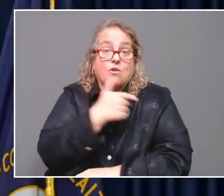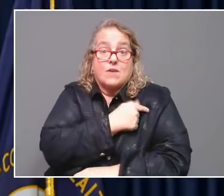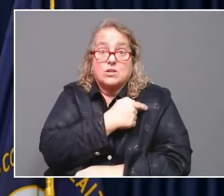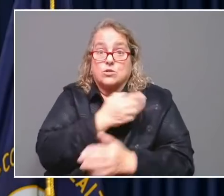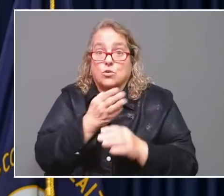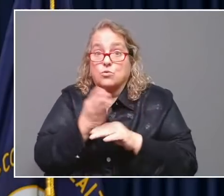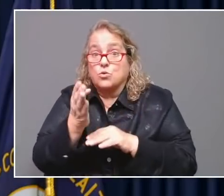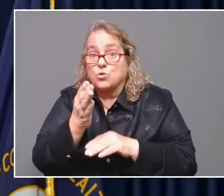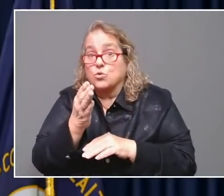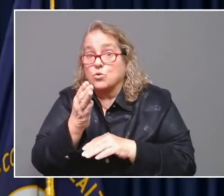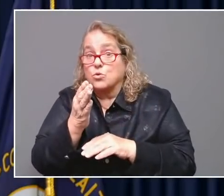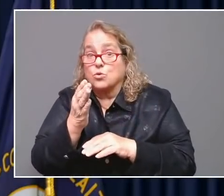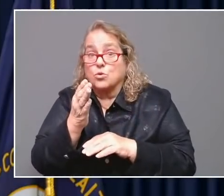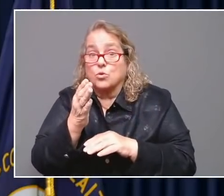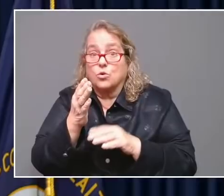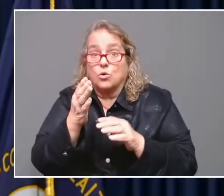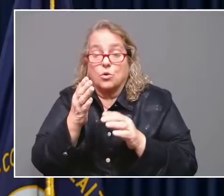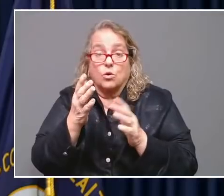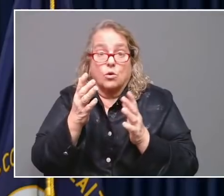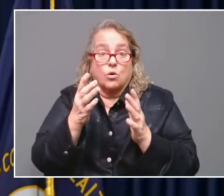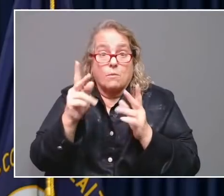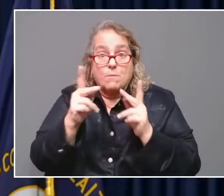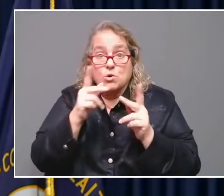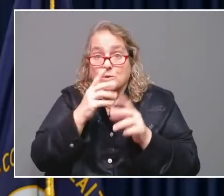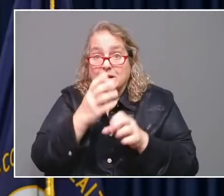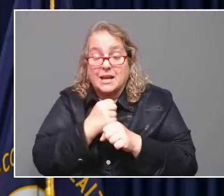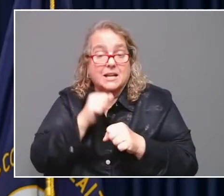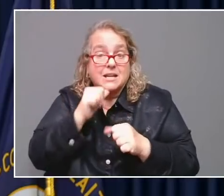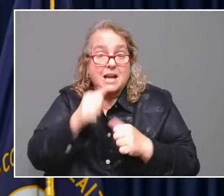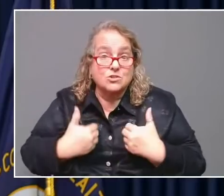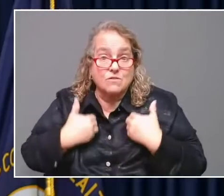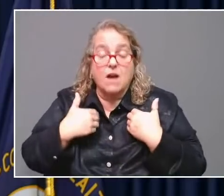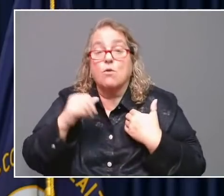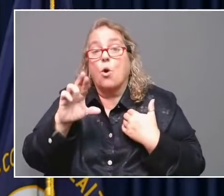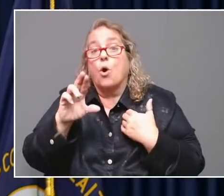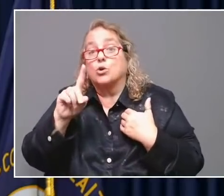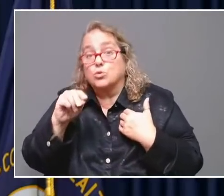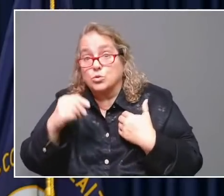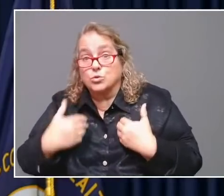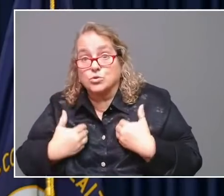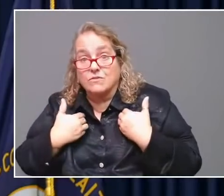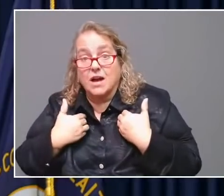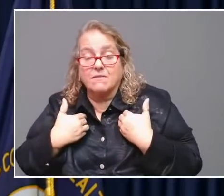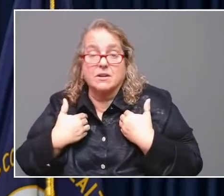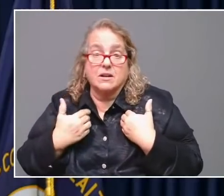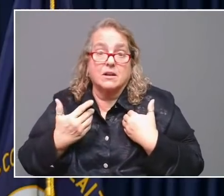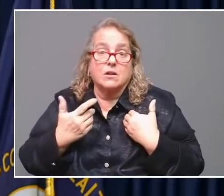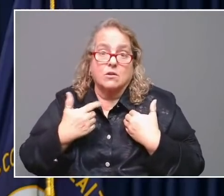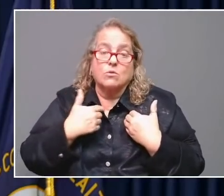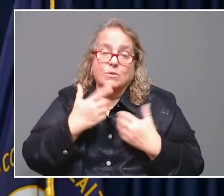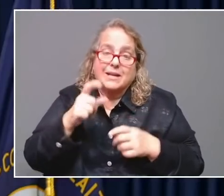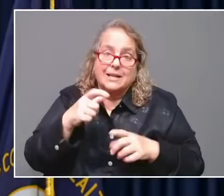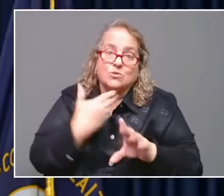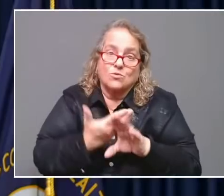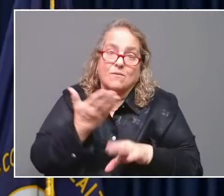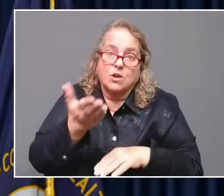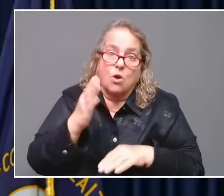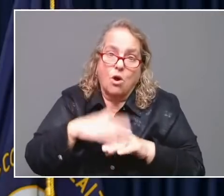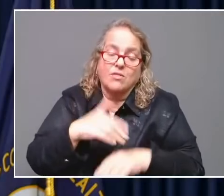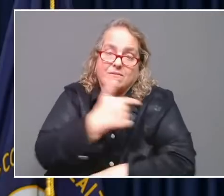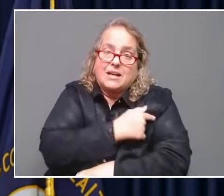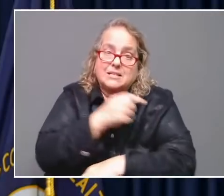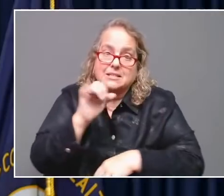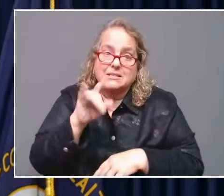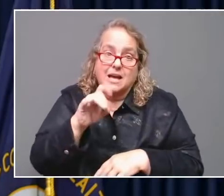and those that get and don't survive or do survive, and we're a lot better off getting there on the vaccination side. I do believe